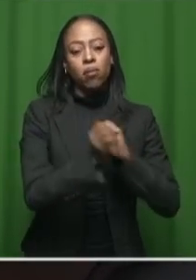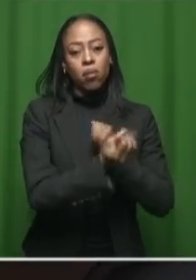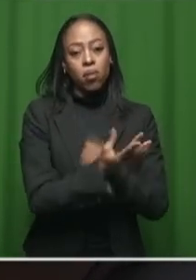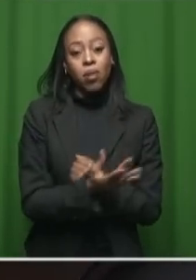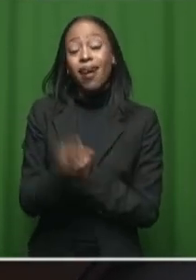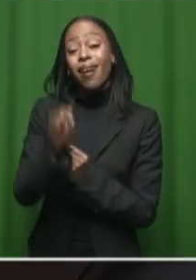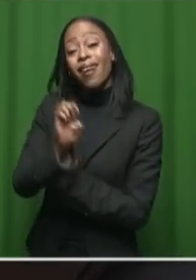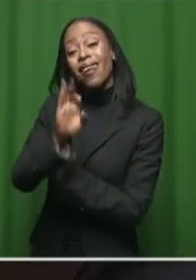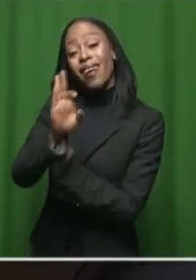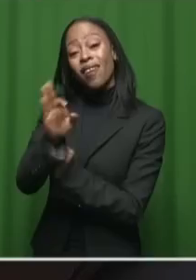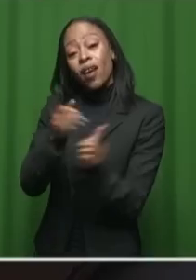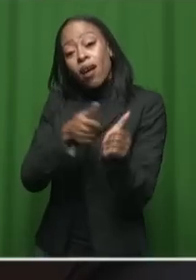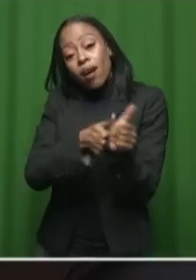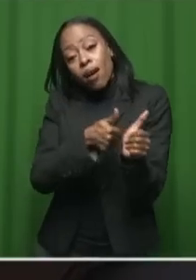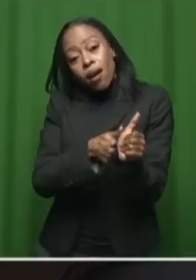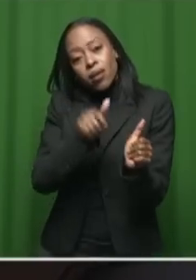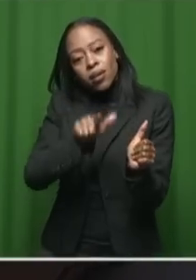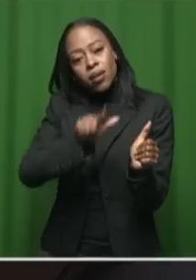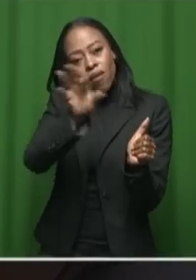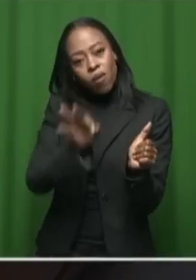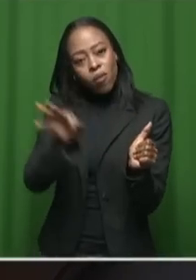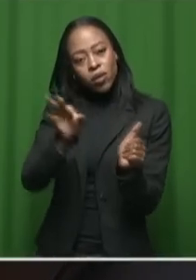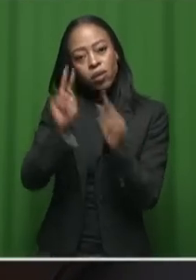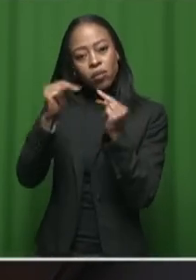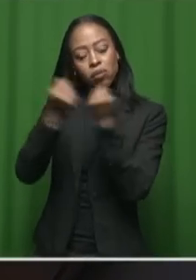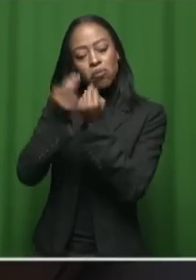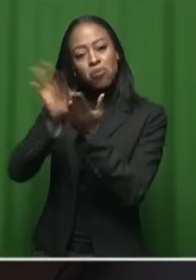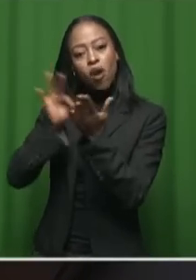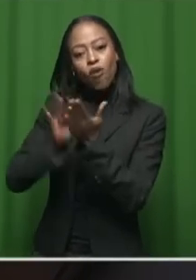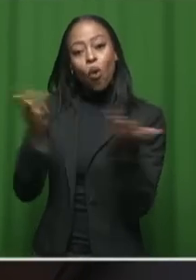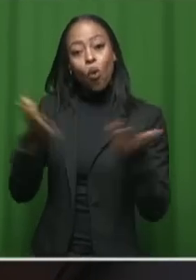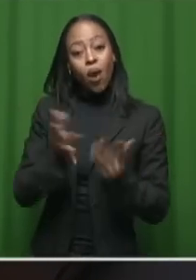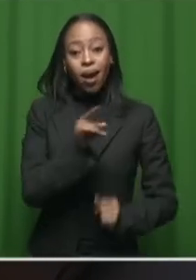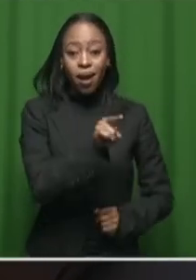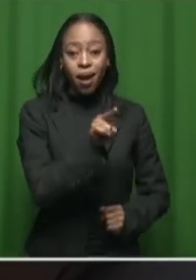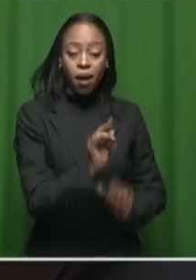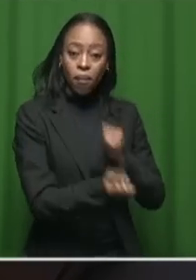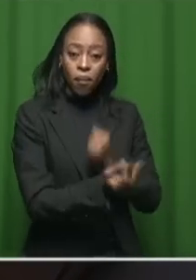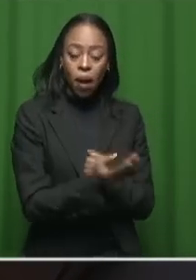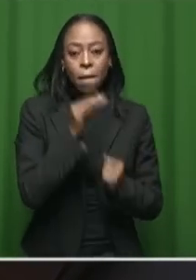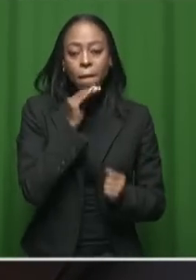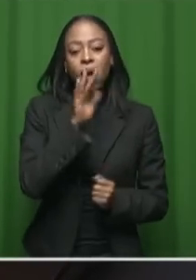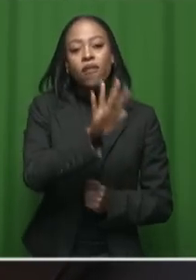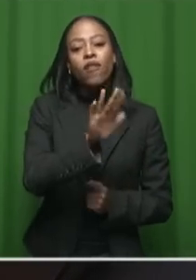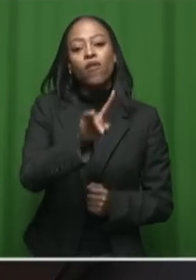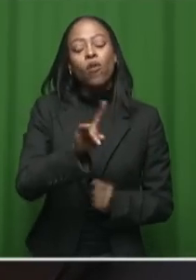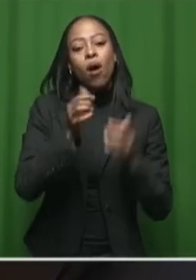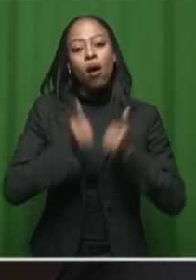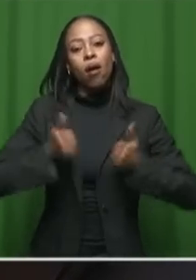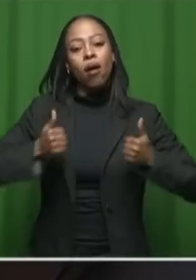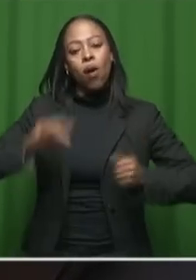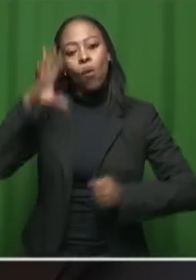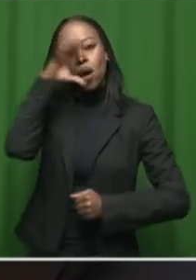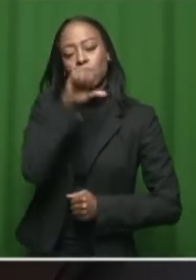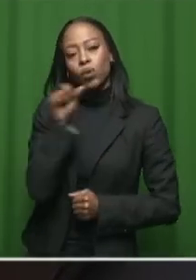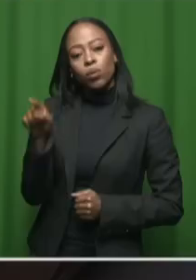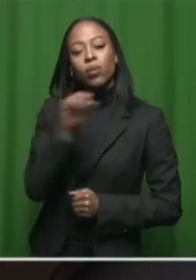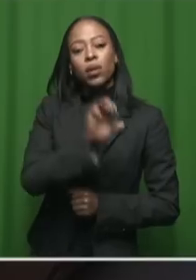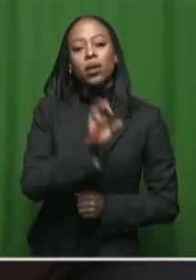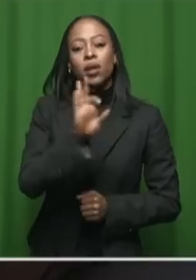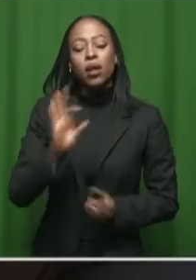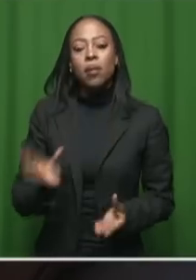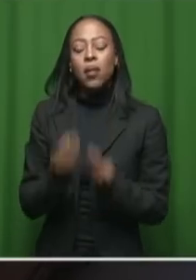closely behind with 7% of the national vote in Mpumalanga. That's about 51 seats of the votes predicted for